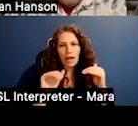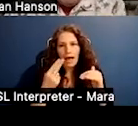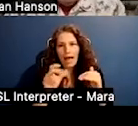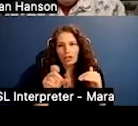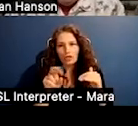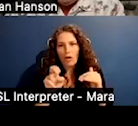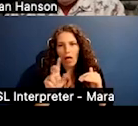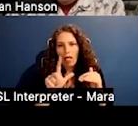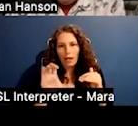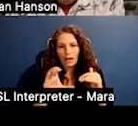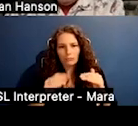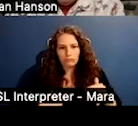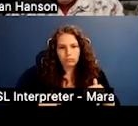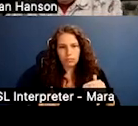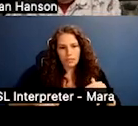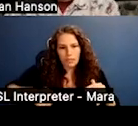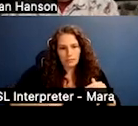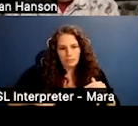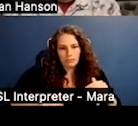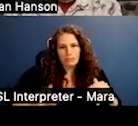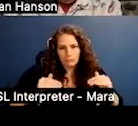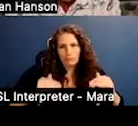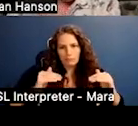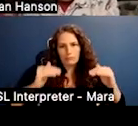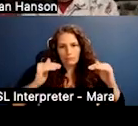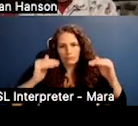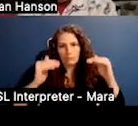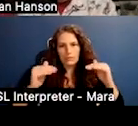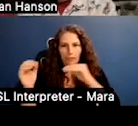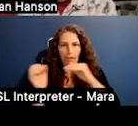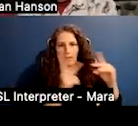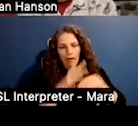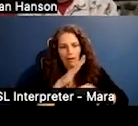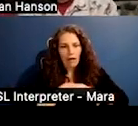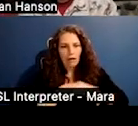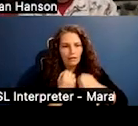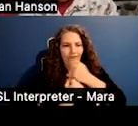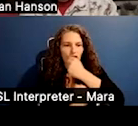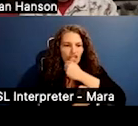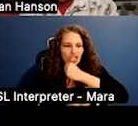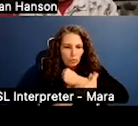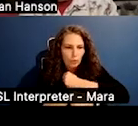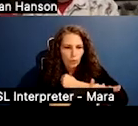to slide back on the foundation. Next slide, please.